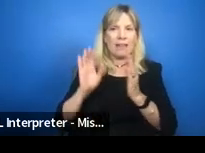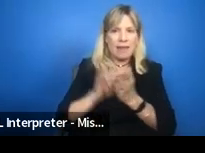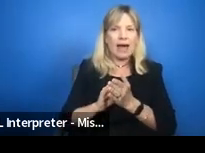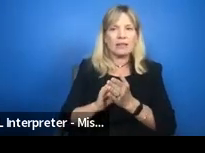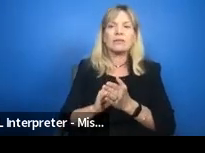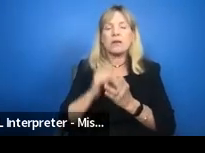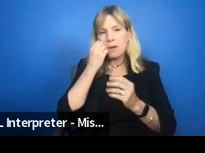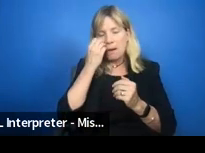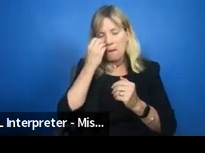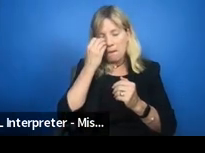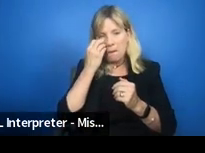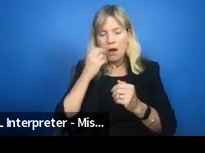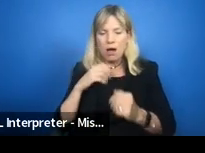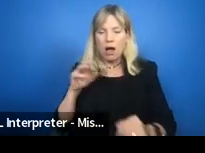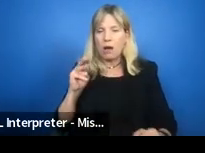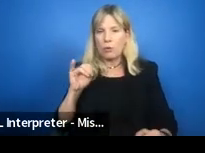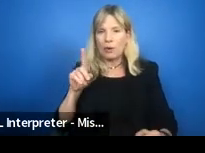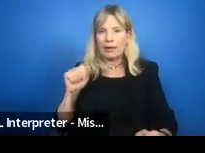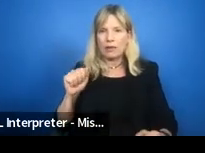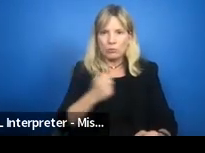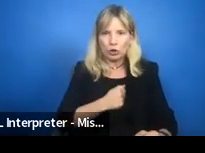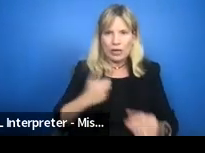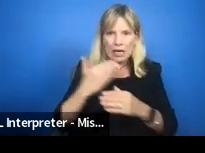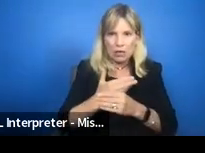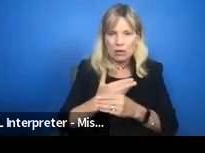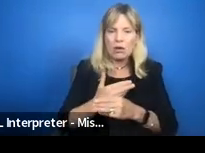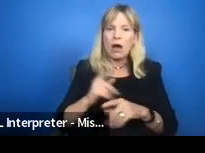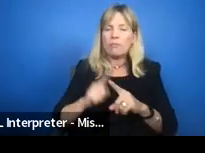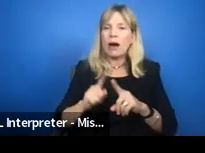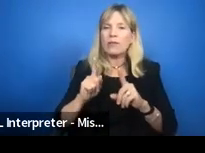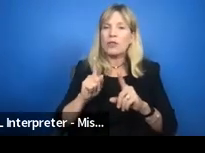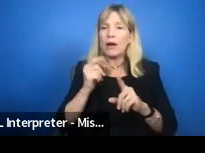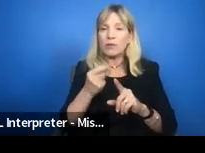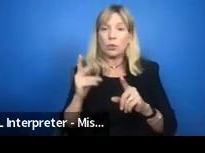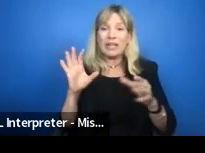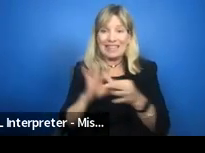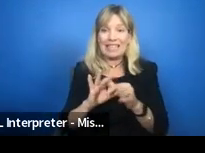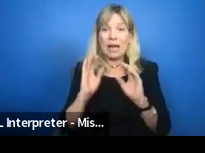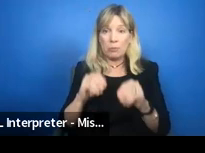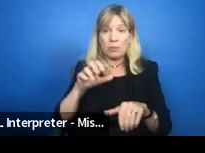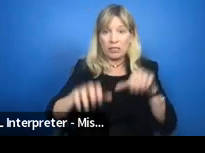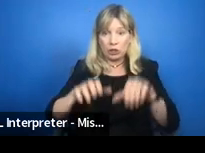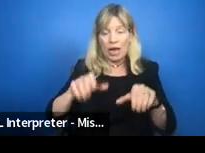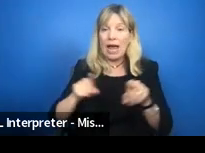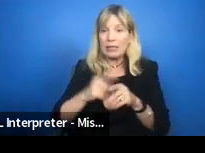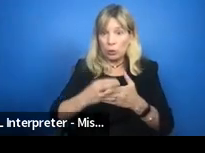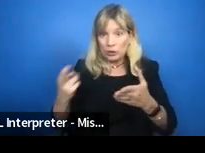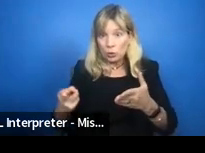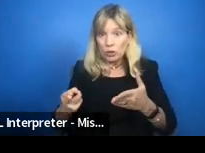have I also put a couple, I'm sorry to cut you off. I put No. a couple of links in the chat as